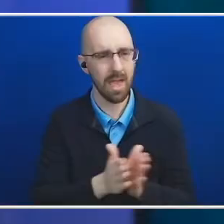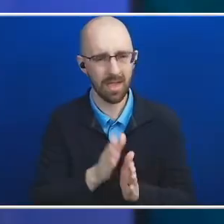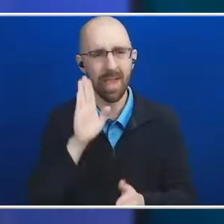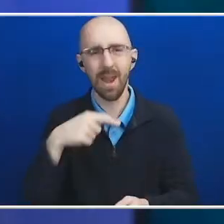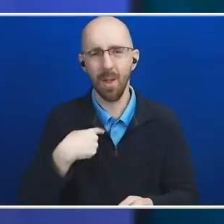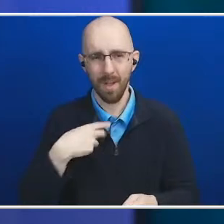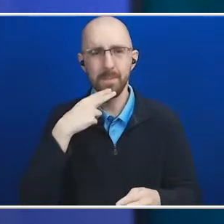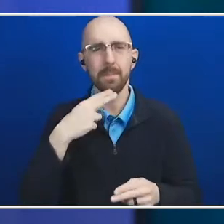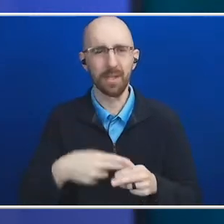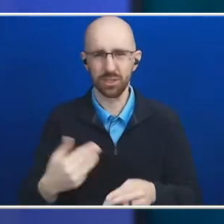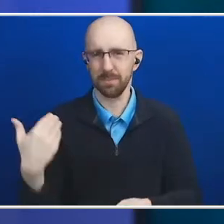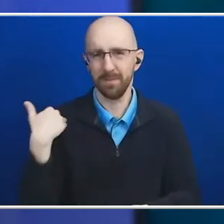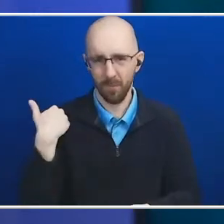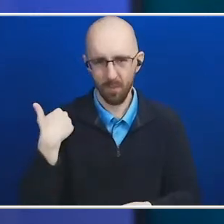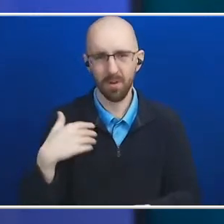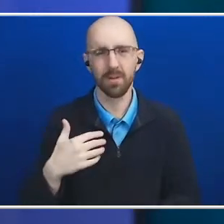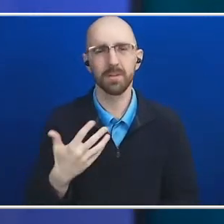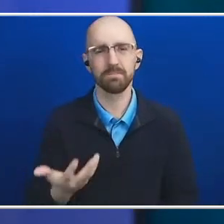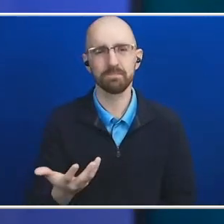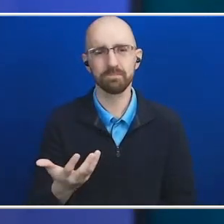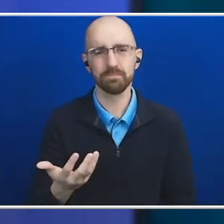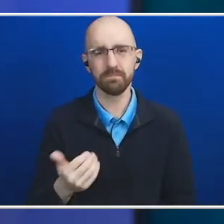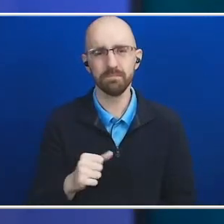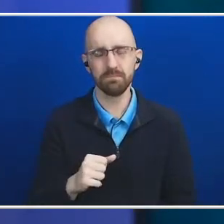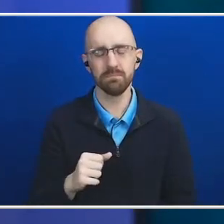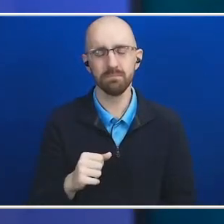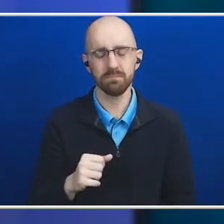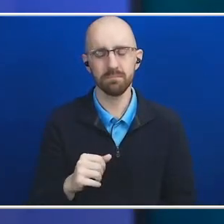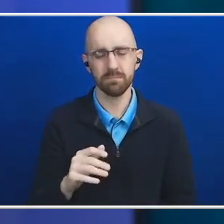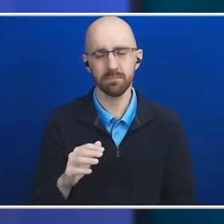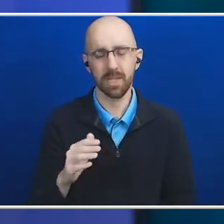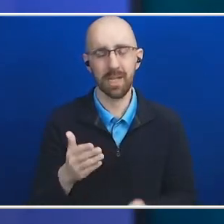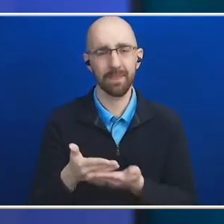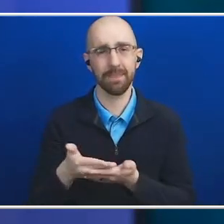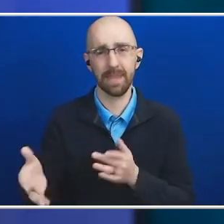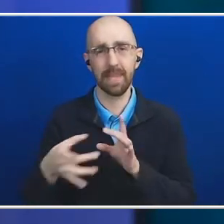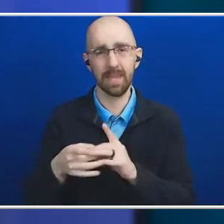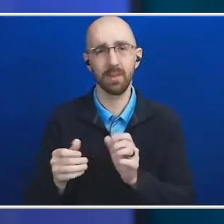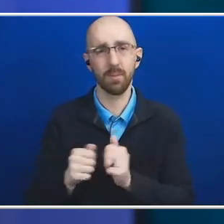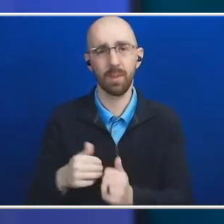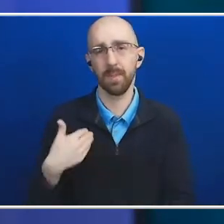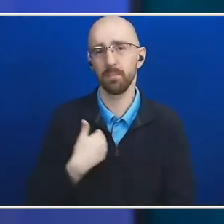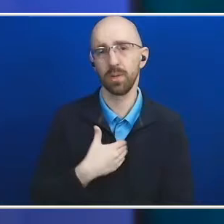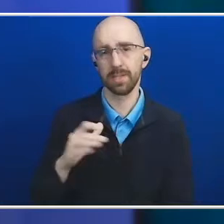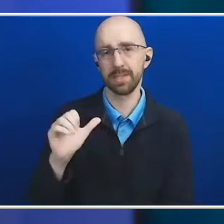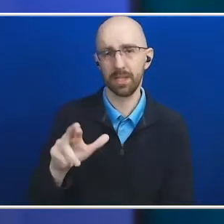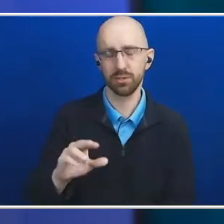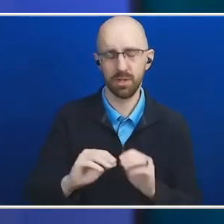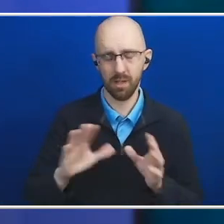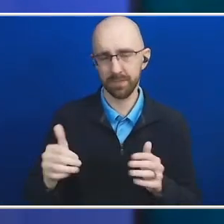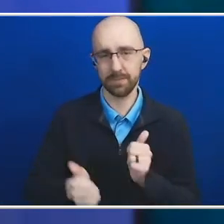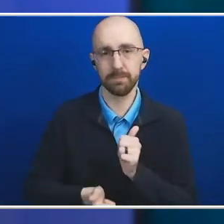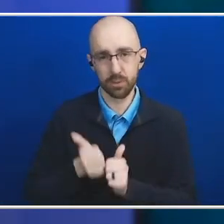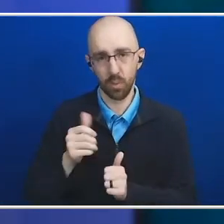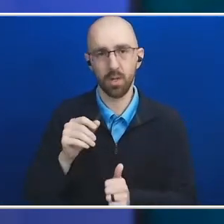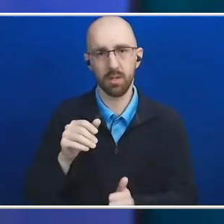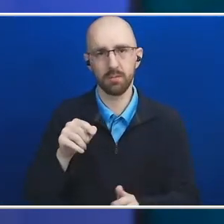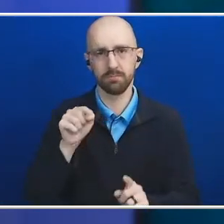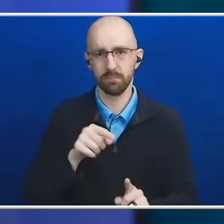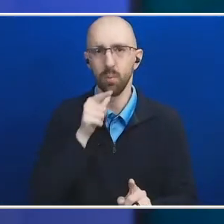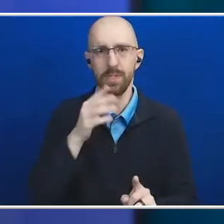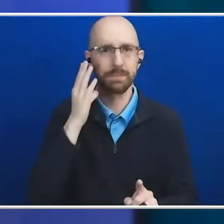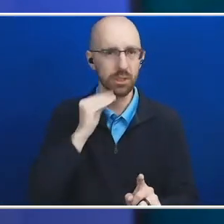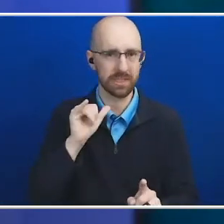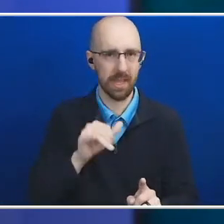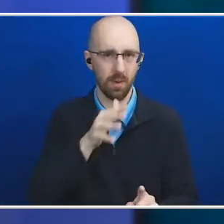before. Is the thing about breast cancer is obviously the vast majority are women. We have